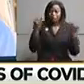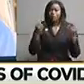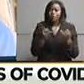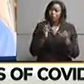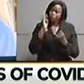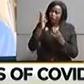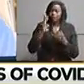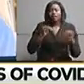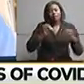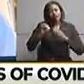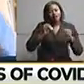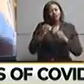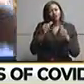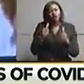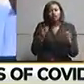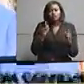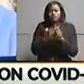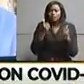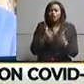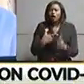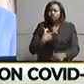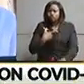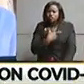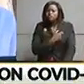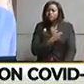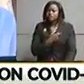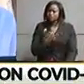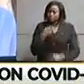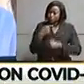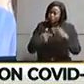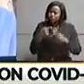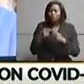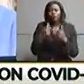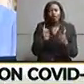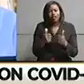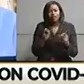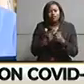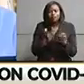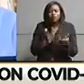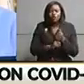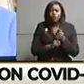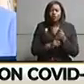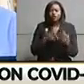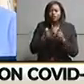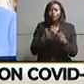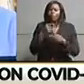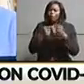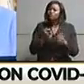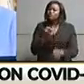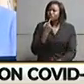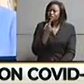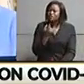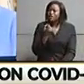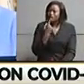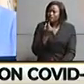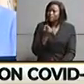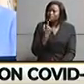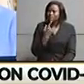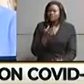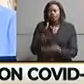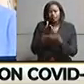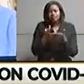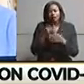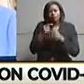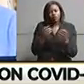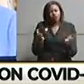manage it. We are already even handling the treatment. We have got these people who are being treated now, and some of them are